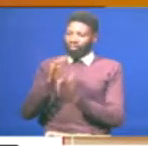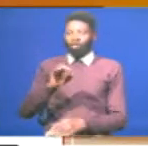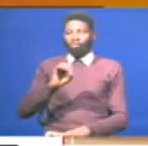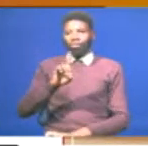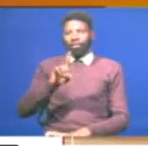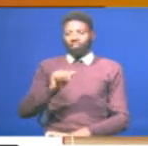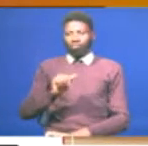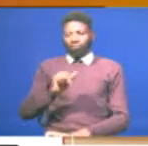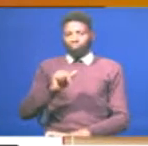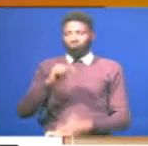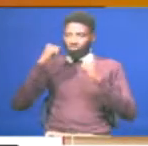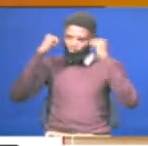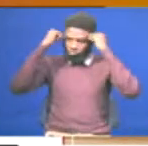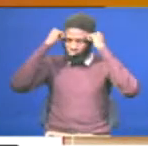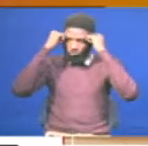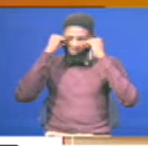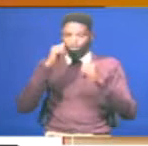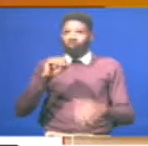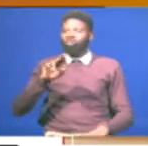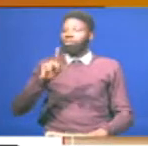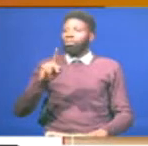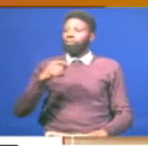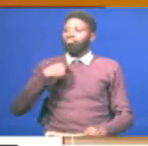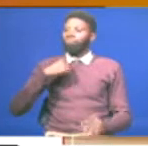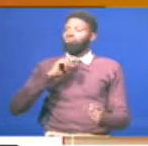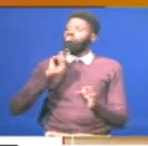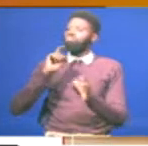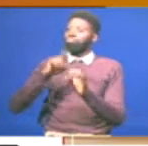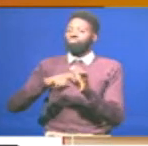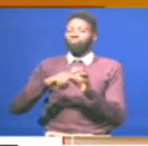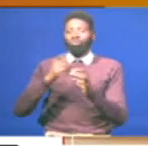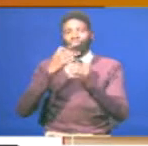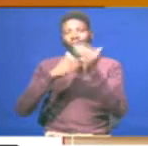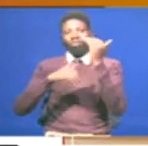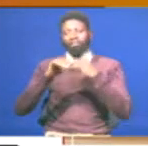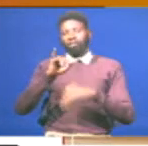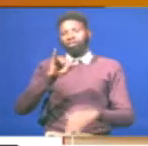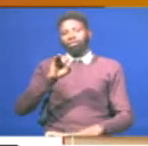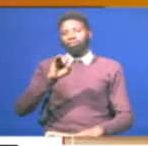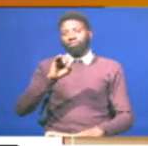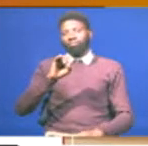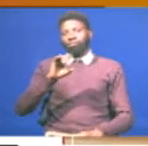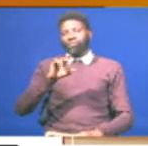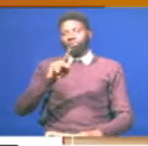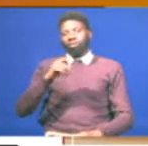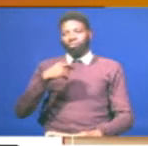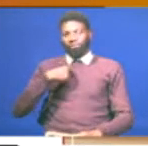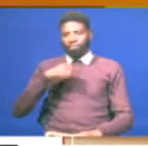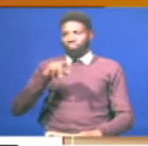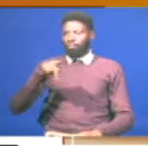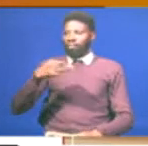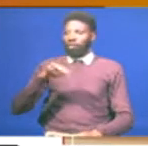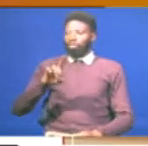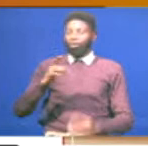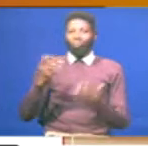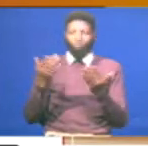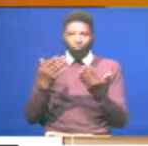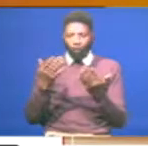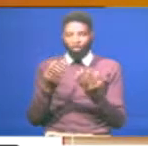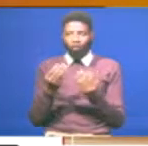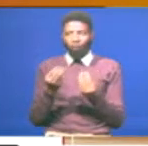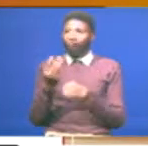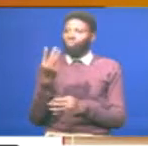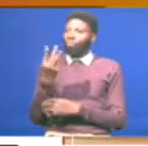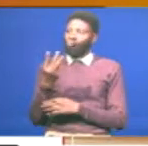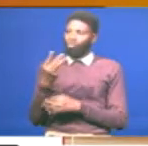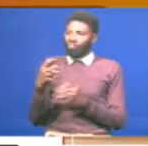study in the UK. I went to the University of York where I did my PhD in software engineering. But something I should